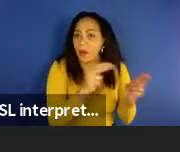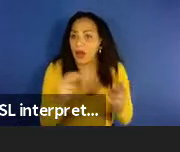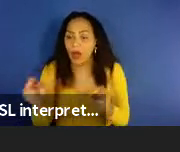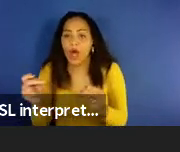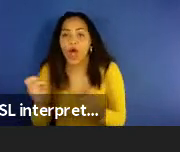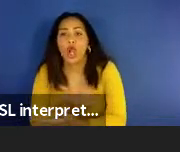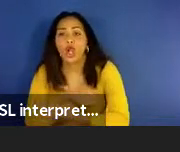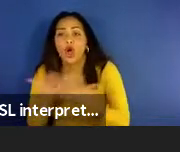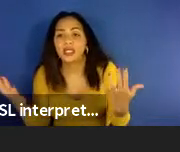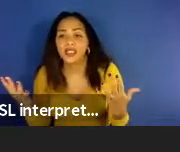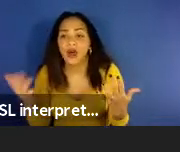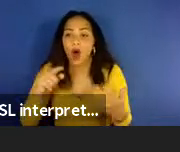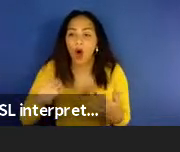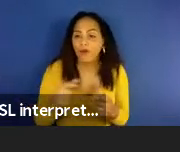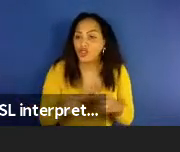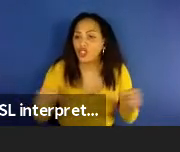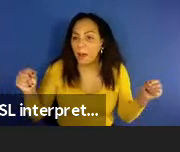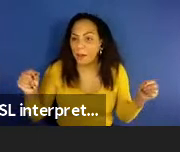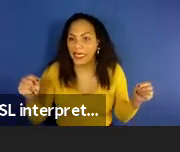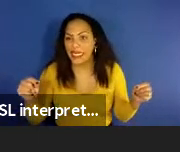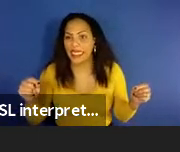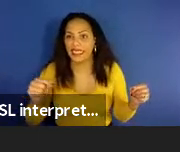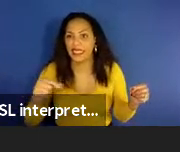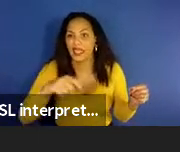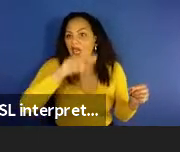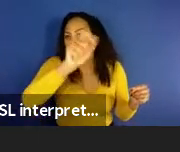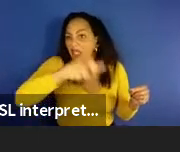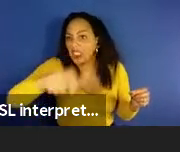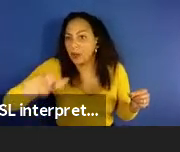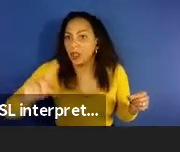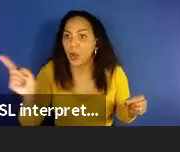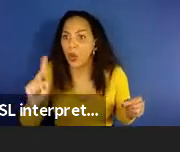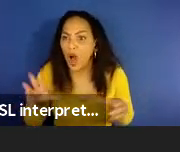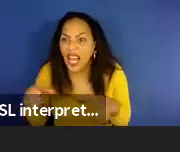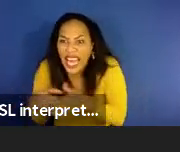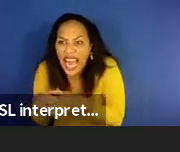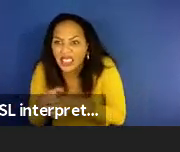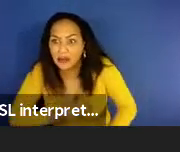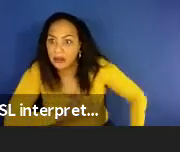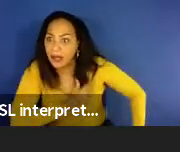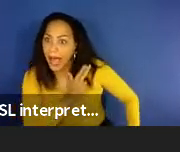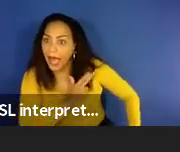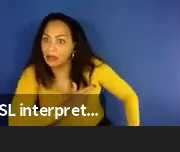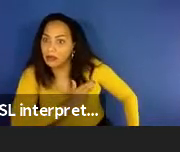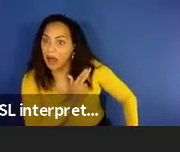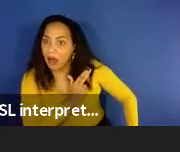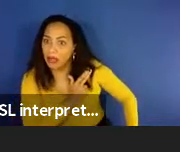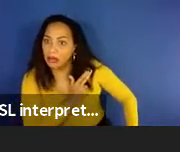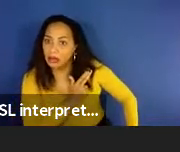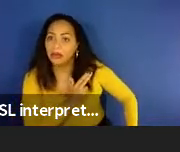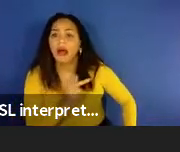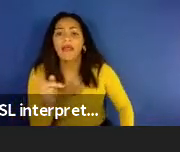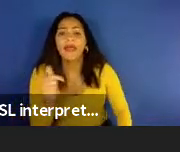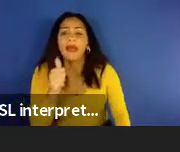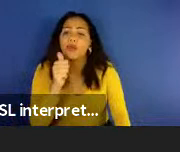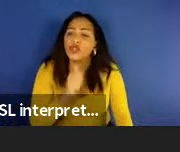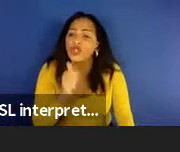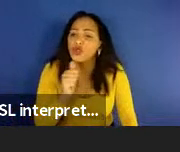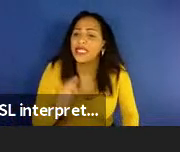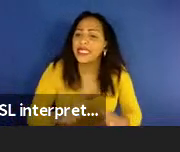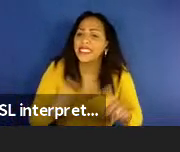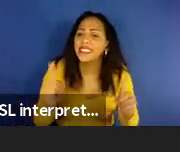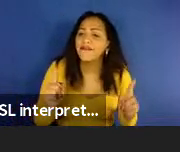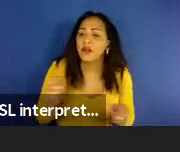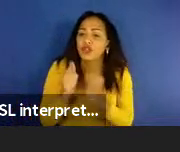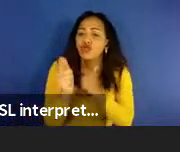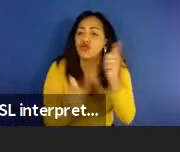gangsters. So they started seeing that a lot of Yakuza gangsters were basically taking a number of different transport services to and from